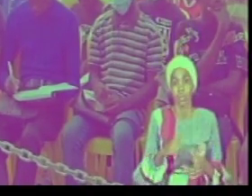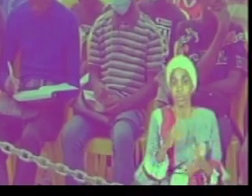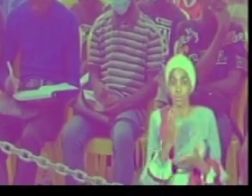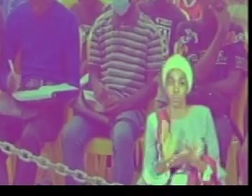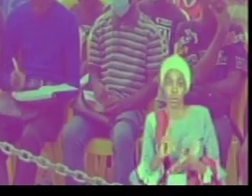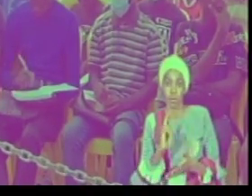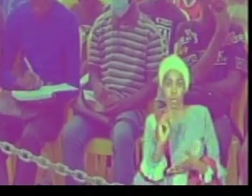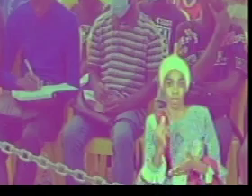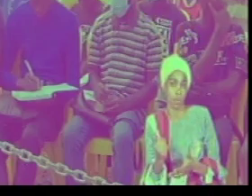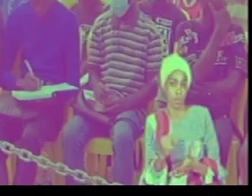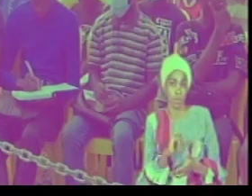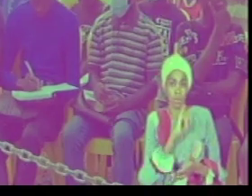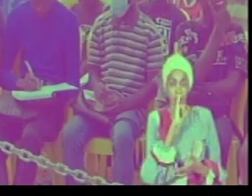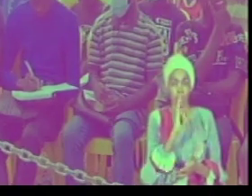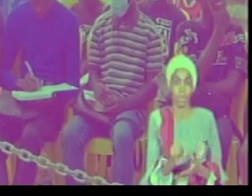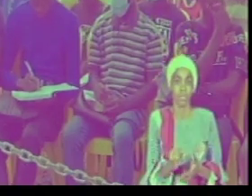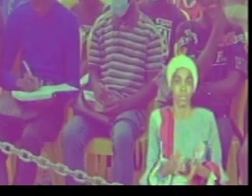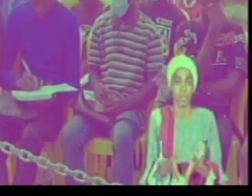are regrets for